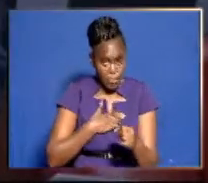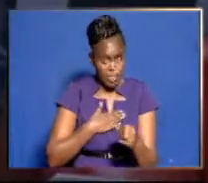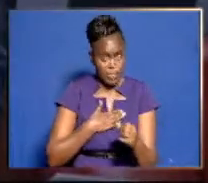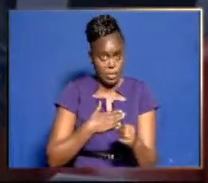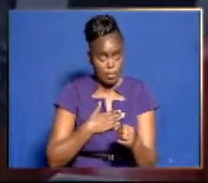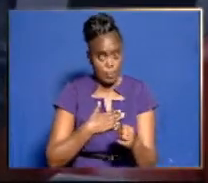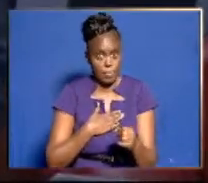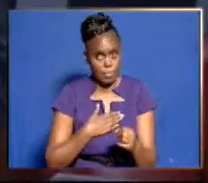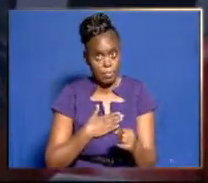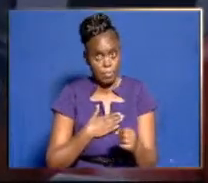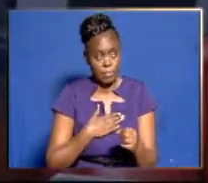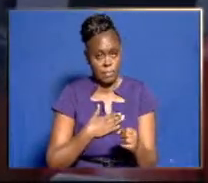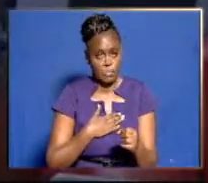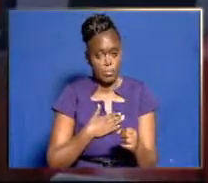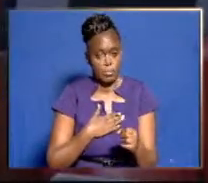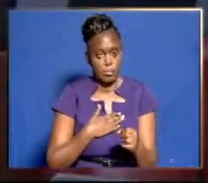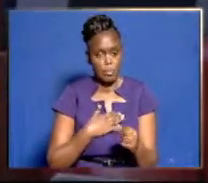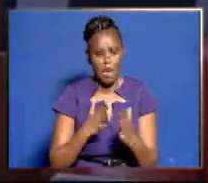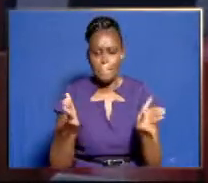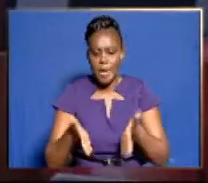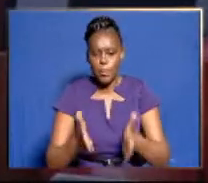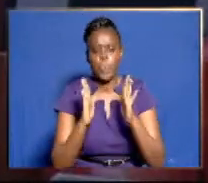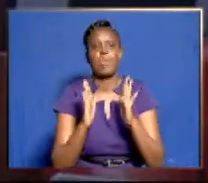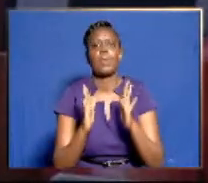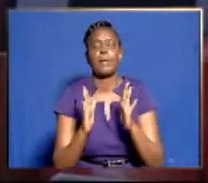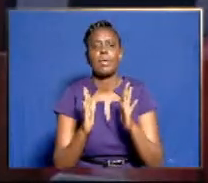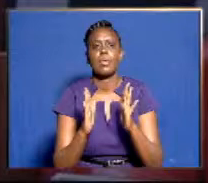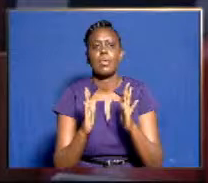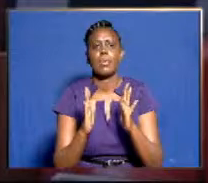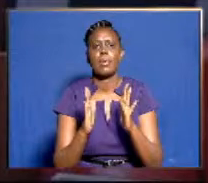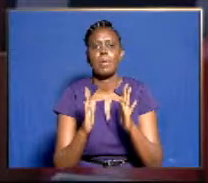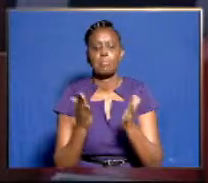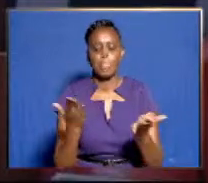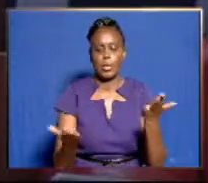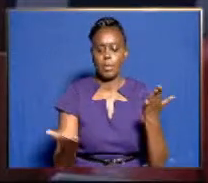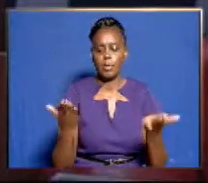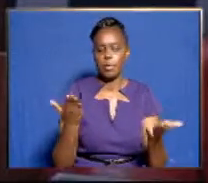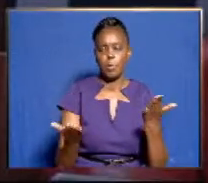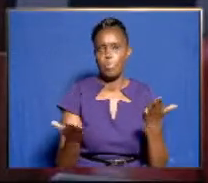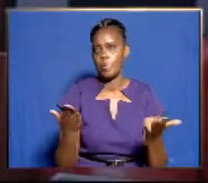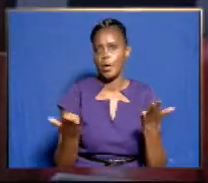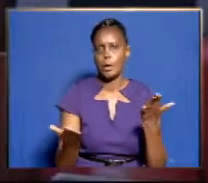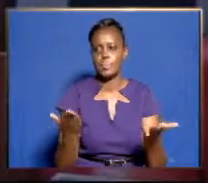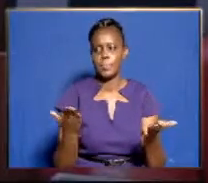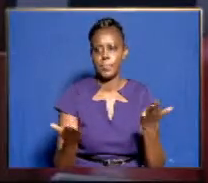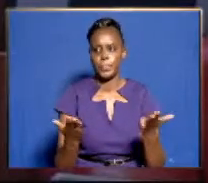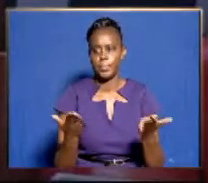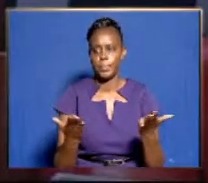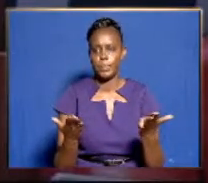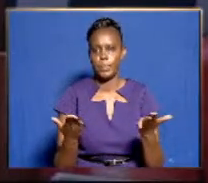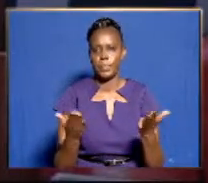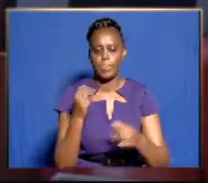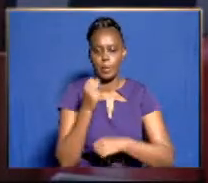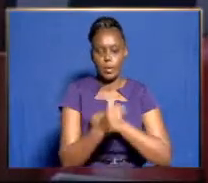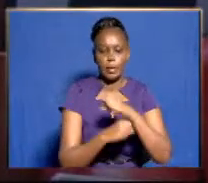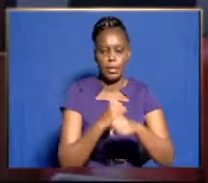by a large margin. And just to give a comparison, Honorable Speaker, in the